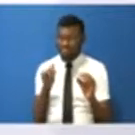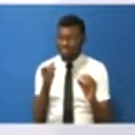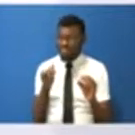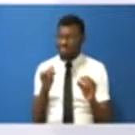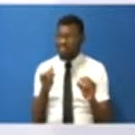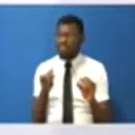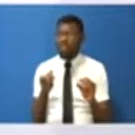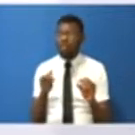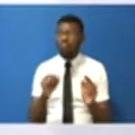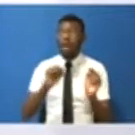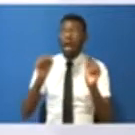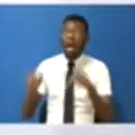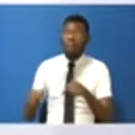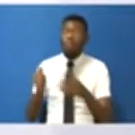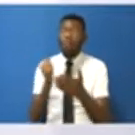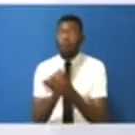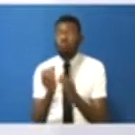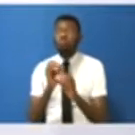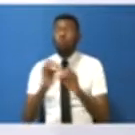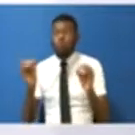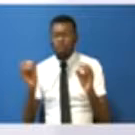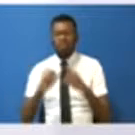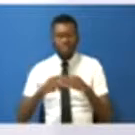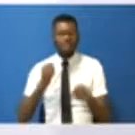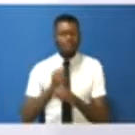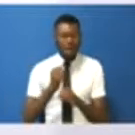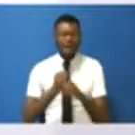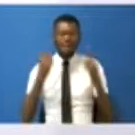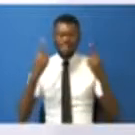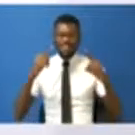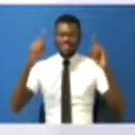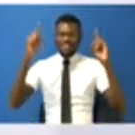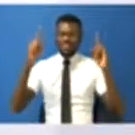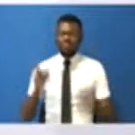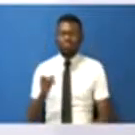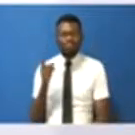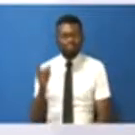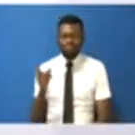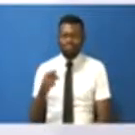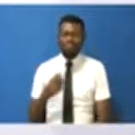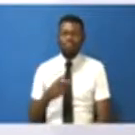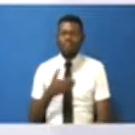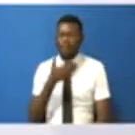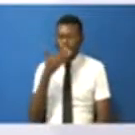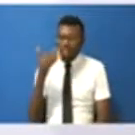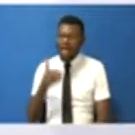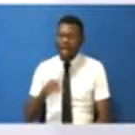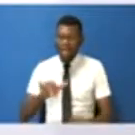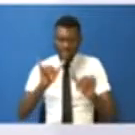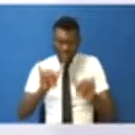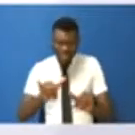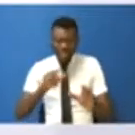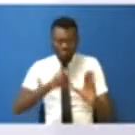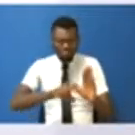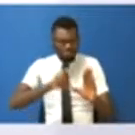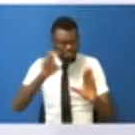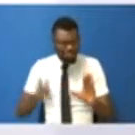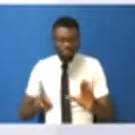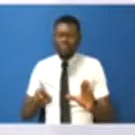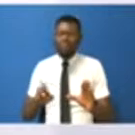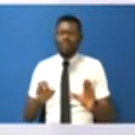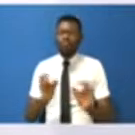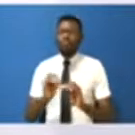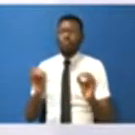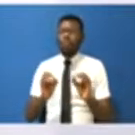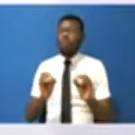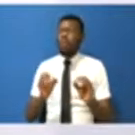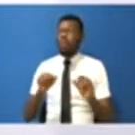whether he was there or not it happened i think if you stuck if if you stayed true and you know didn't quit and run away when things got hot everything would have been